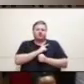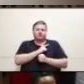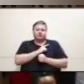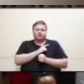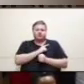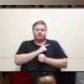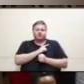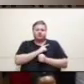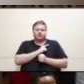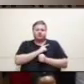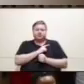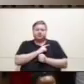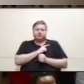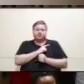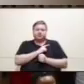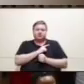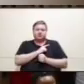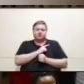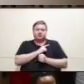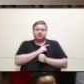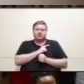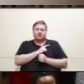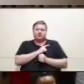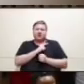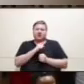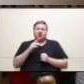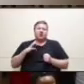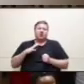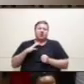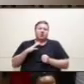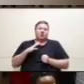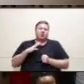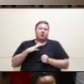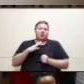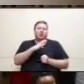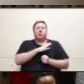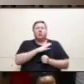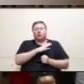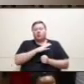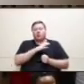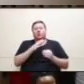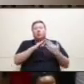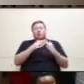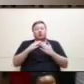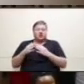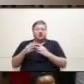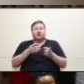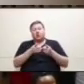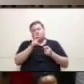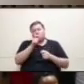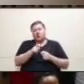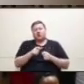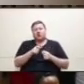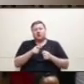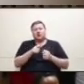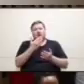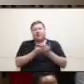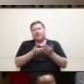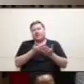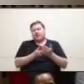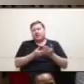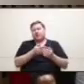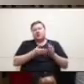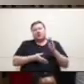director by then appealed the matter and went to CCMA. So the sit-down was last